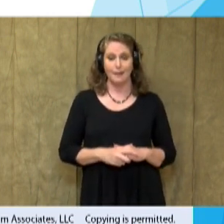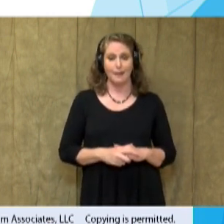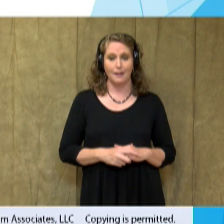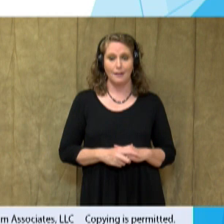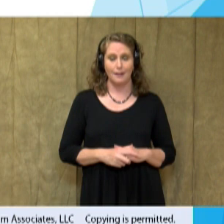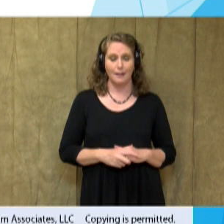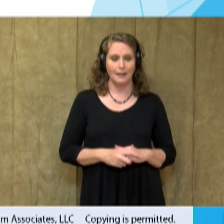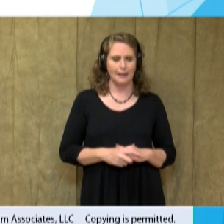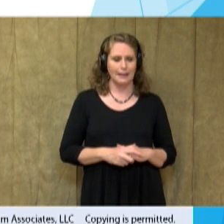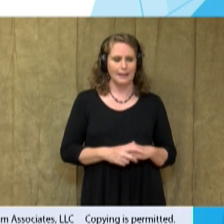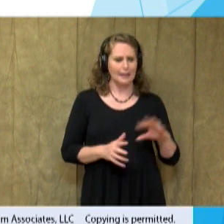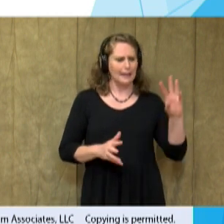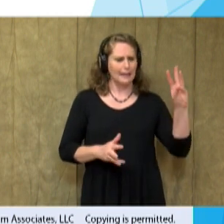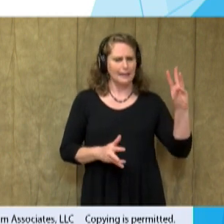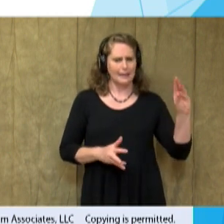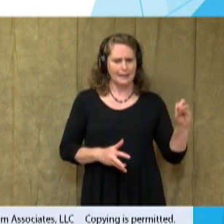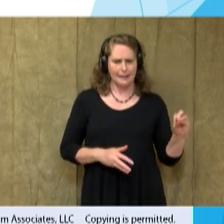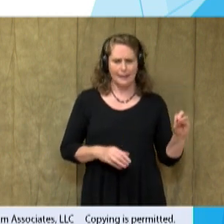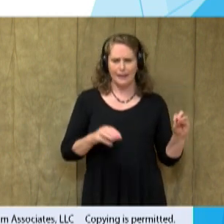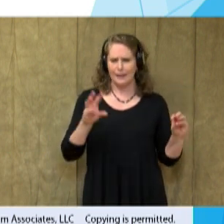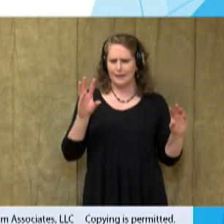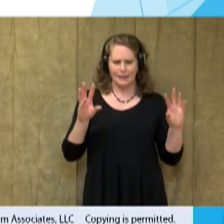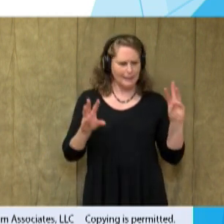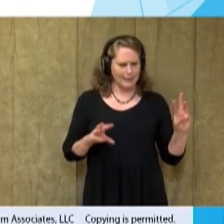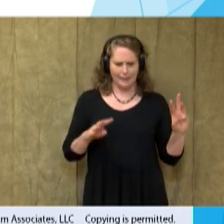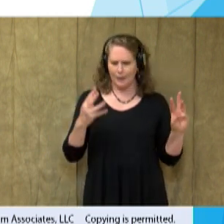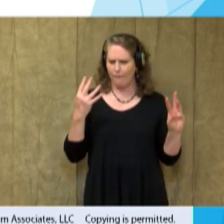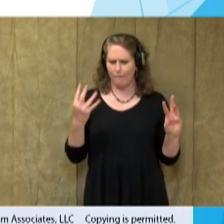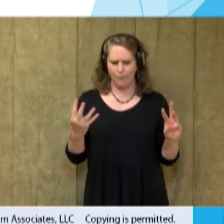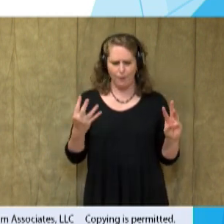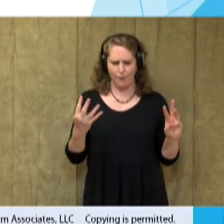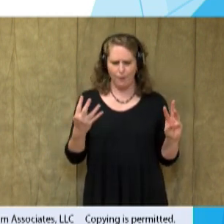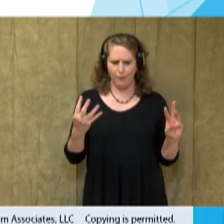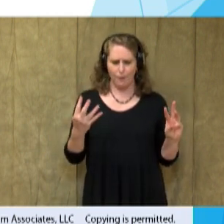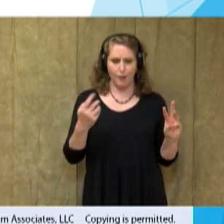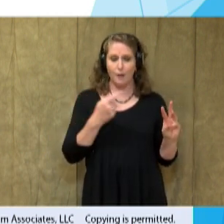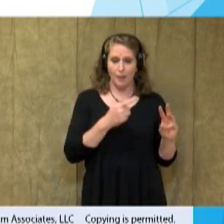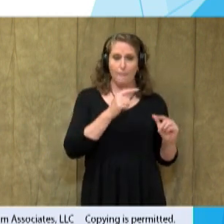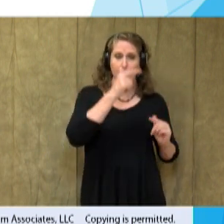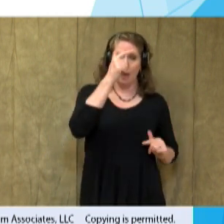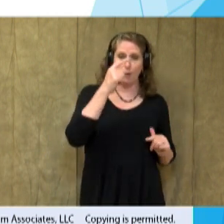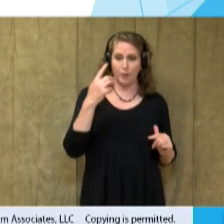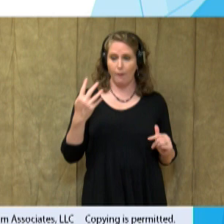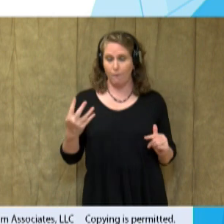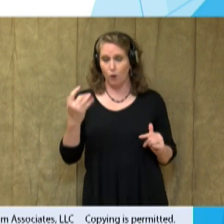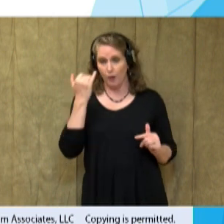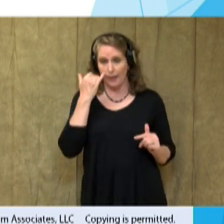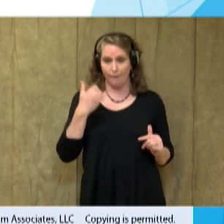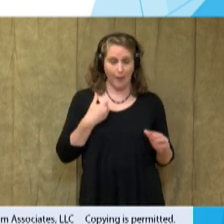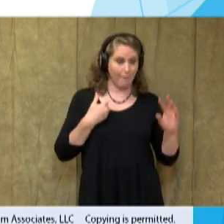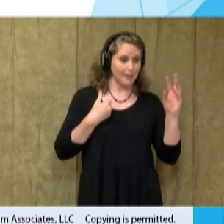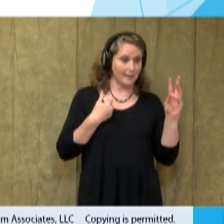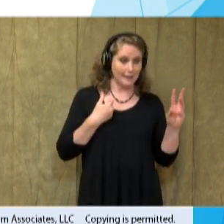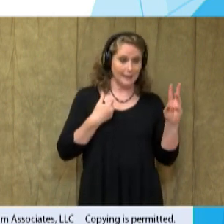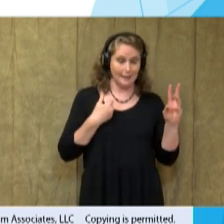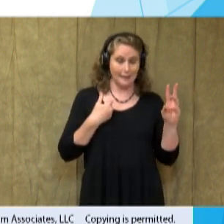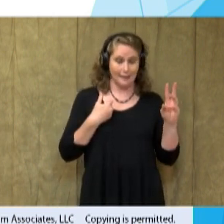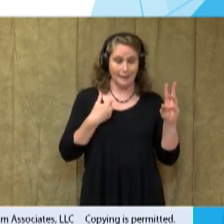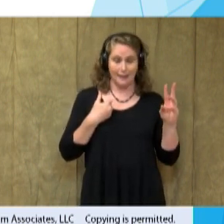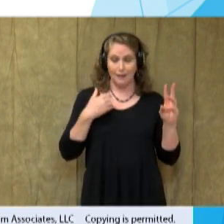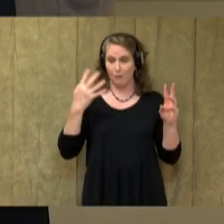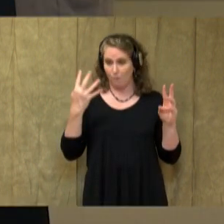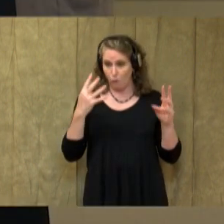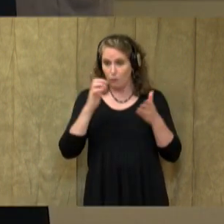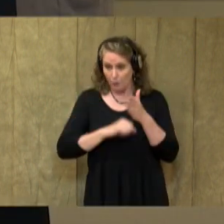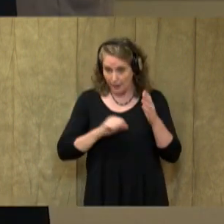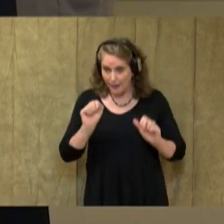60 and 40. Let's see, let's look. 6 and 4. Well, 6 is greater than 4. If I have 6, can I take